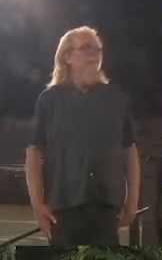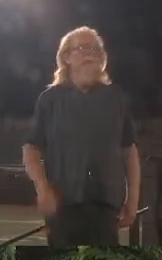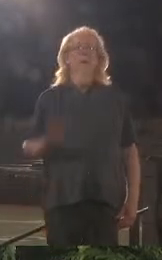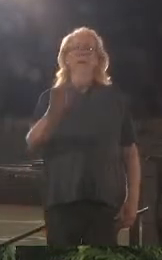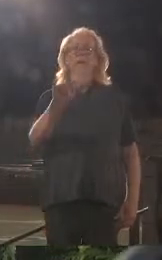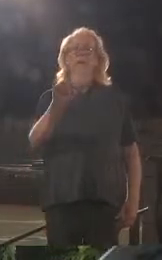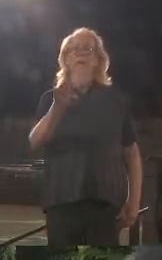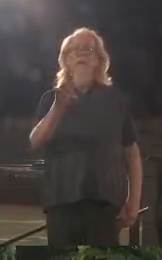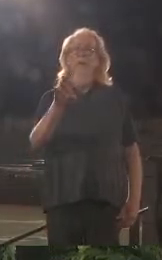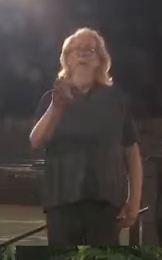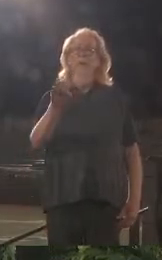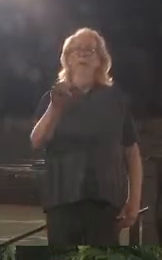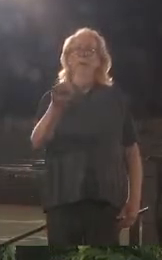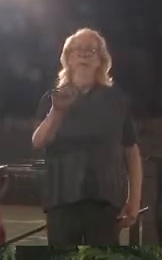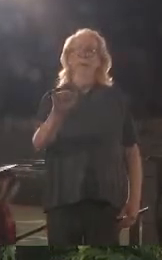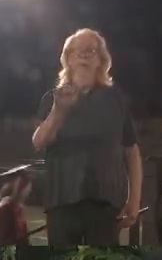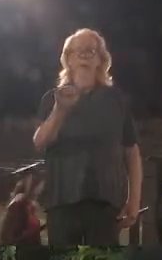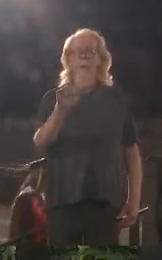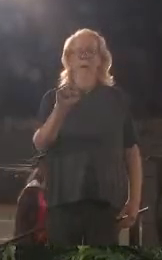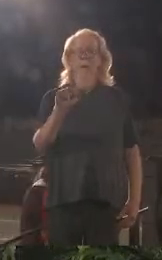Teresa Ann Cedillo.